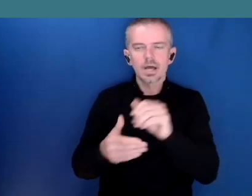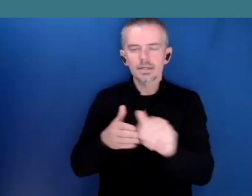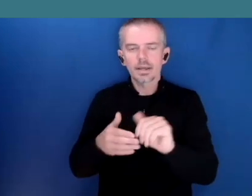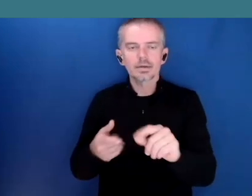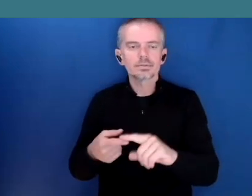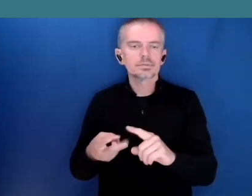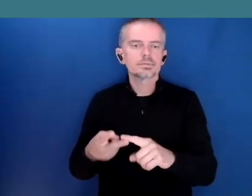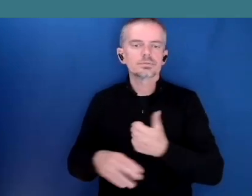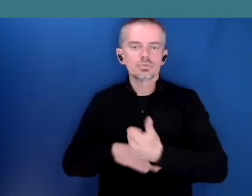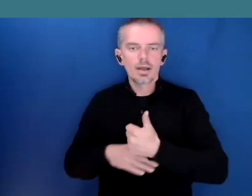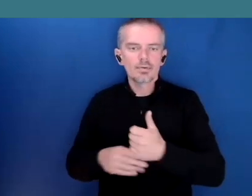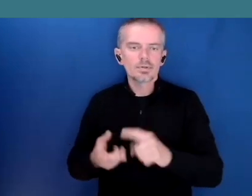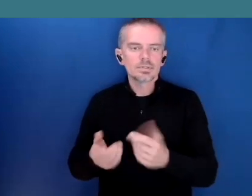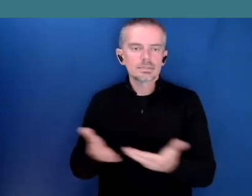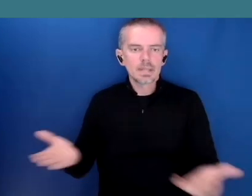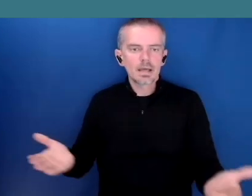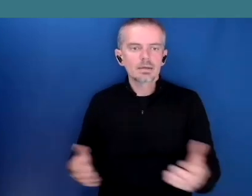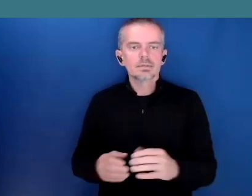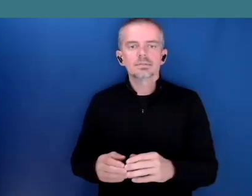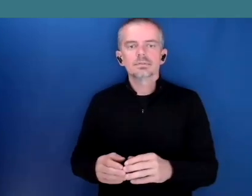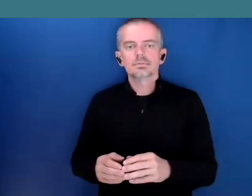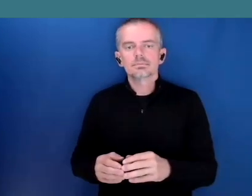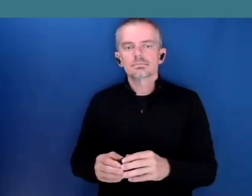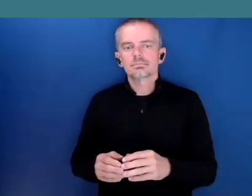materials. And there's also some different ways to think